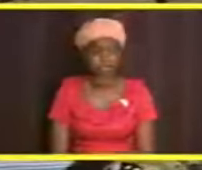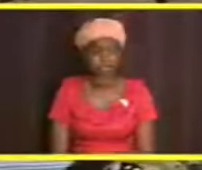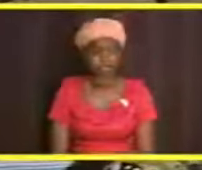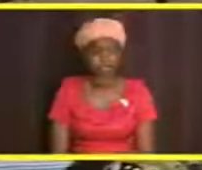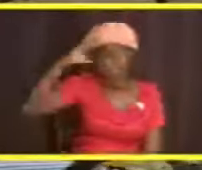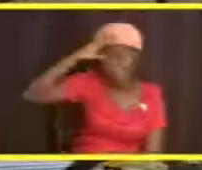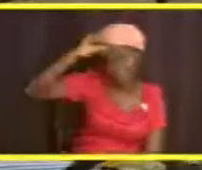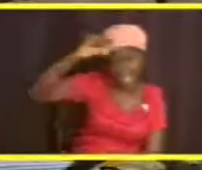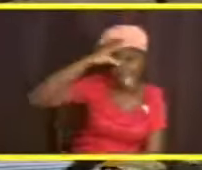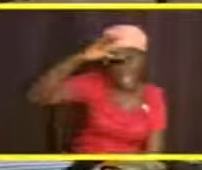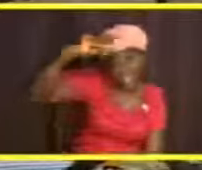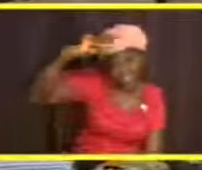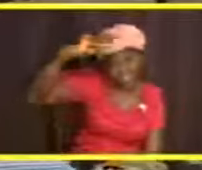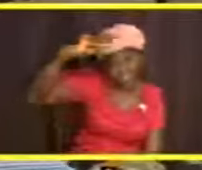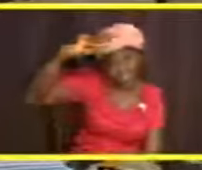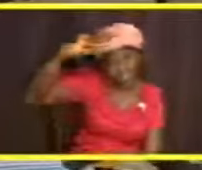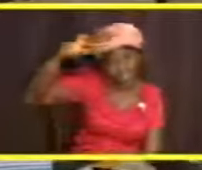Man,